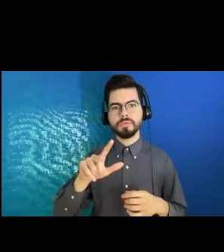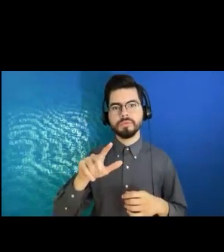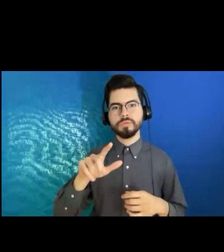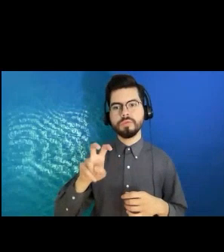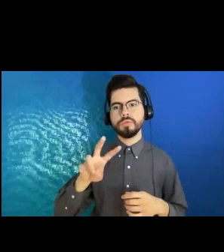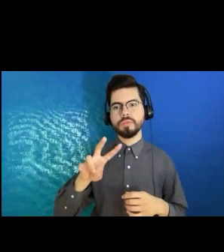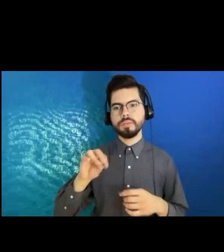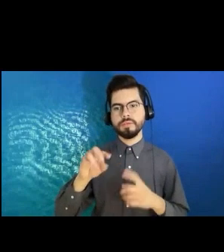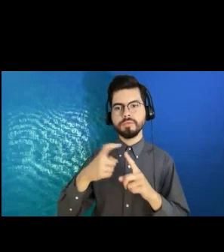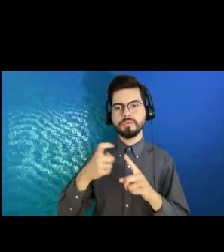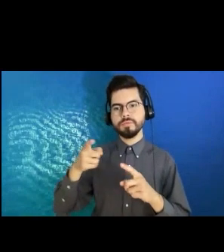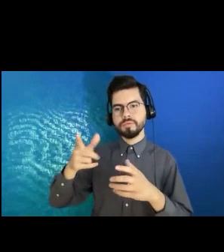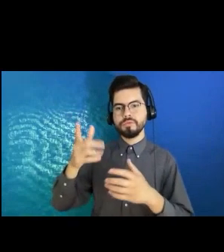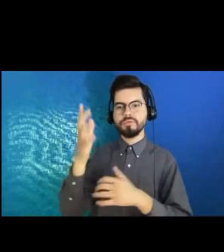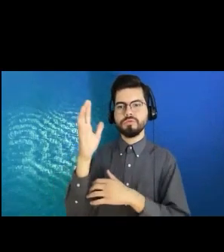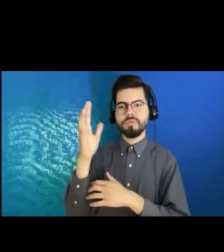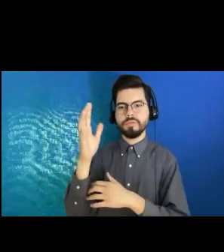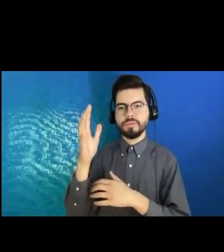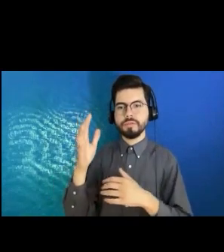go collect the hair off it.